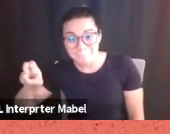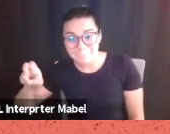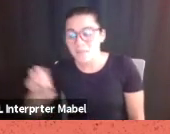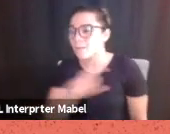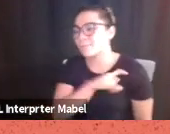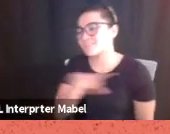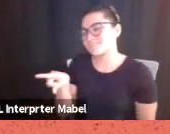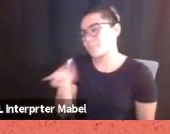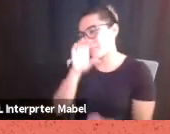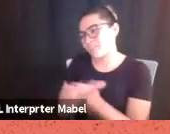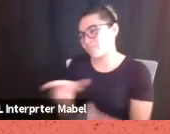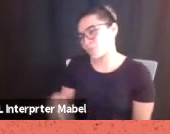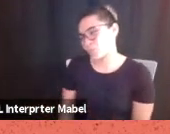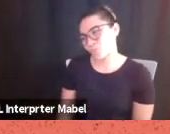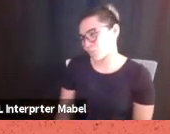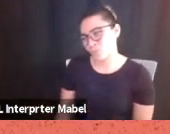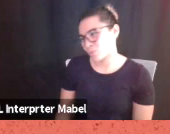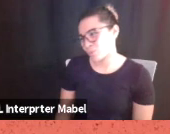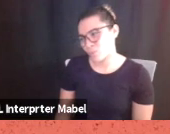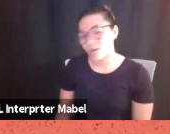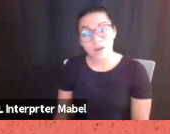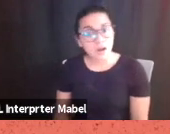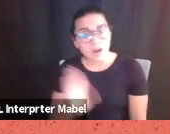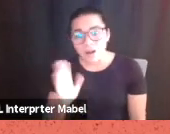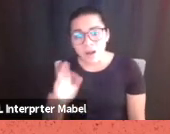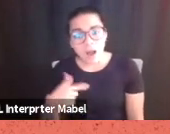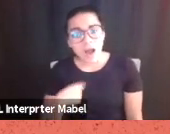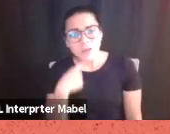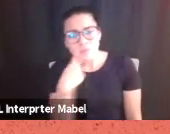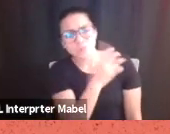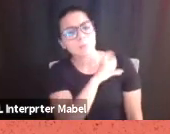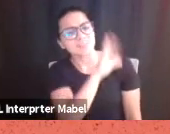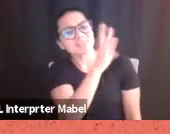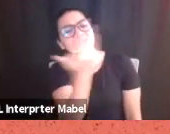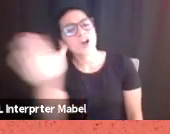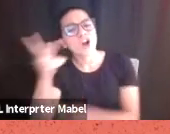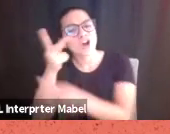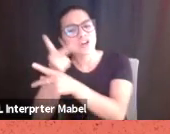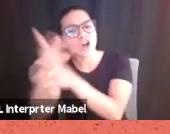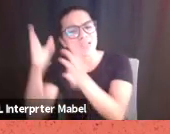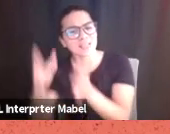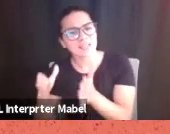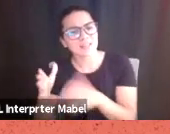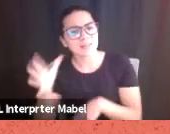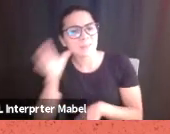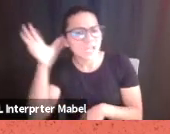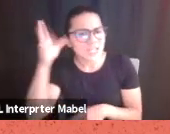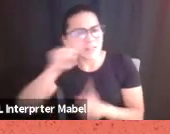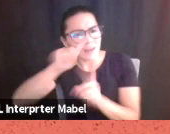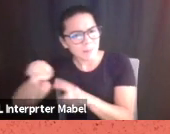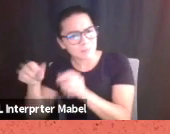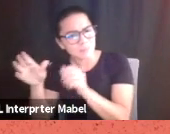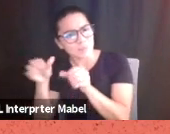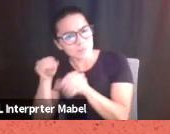her. And when I advocated for her guardian to be in the room, they intimidated me. And I think as many of you